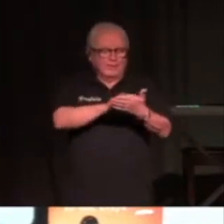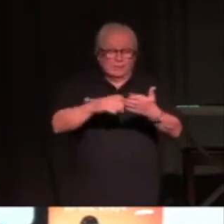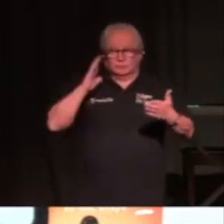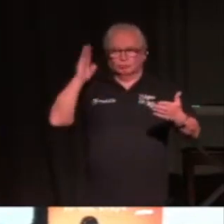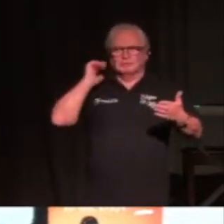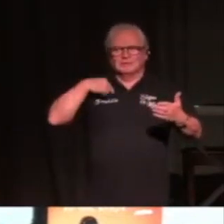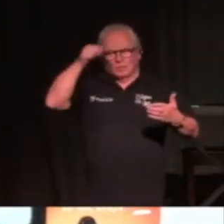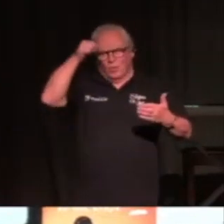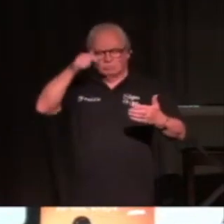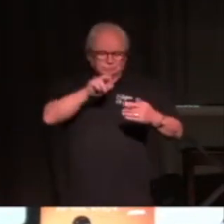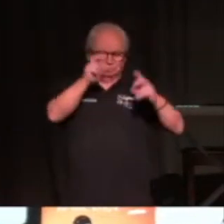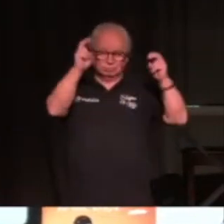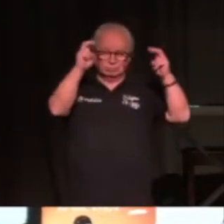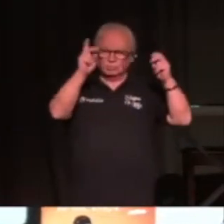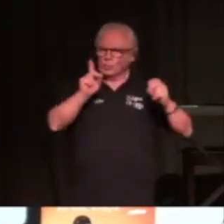I was preaching today about the hurting steps,